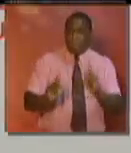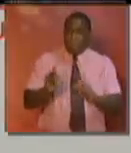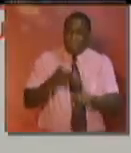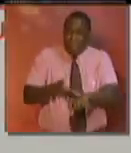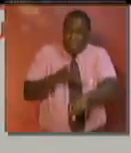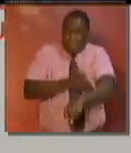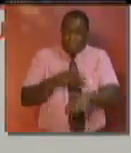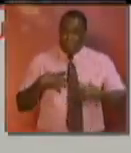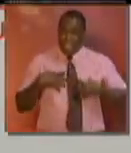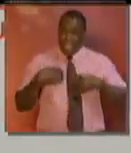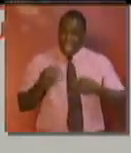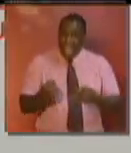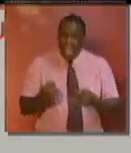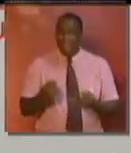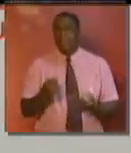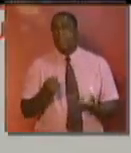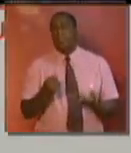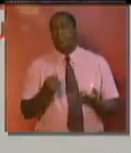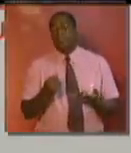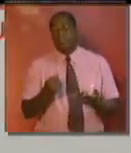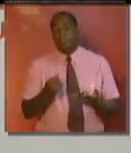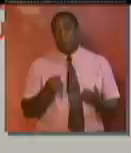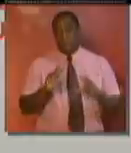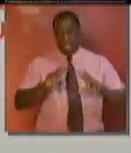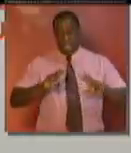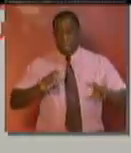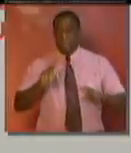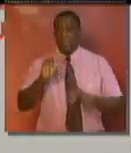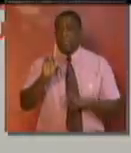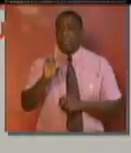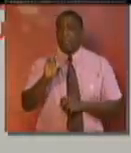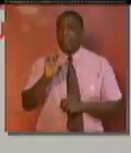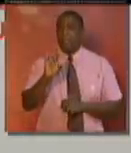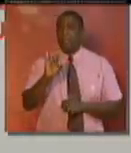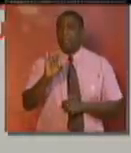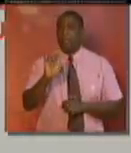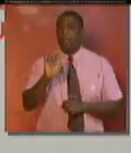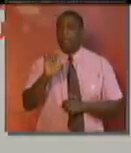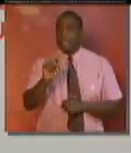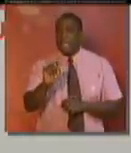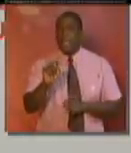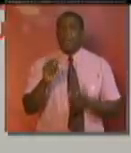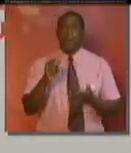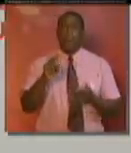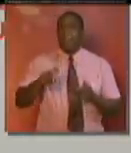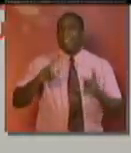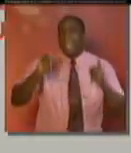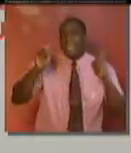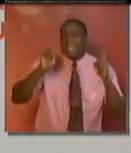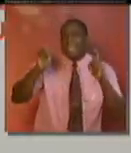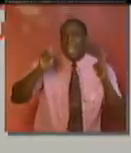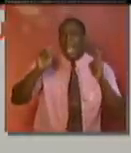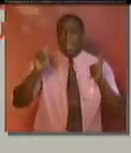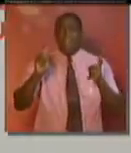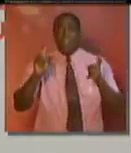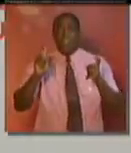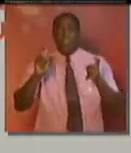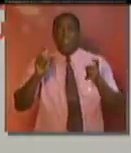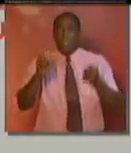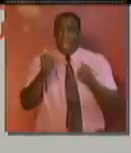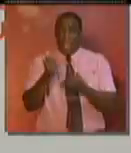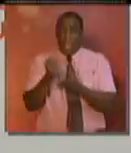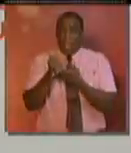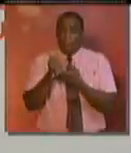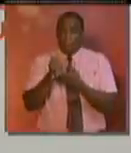as one of the risk factors. We do want to encourage all persons to look at reducing the risk of not